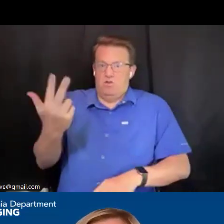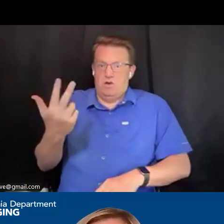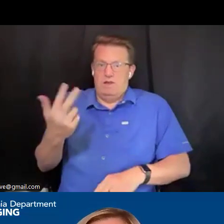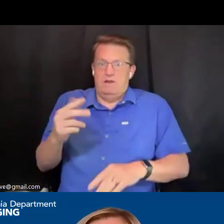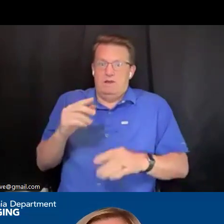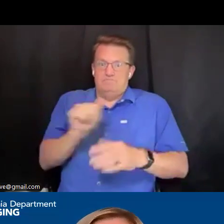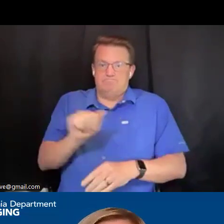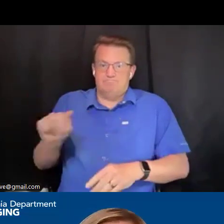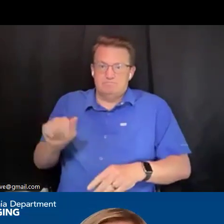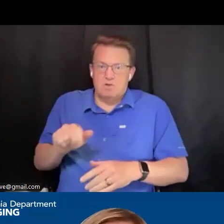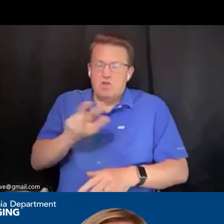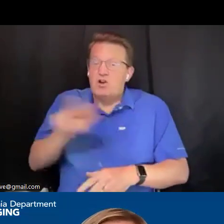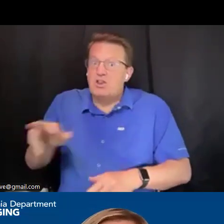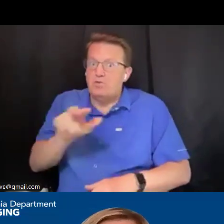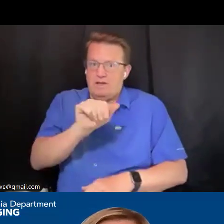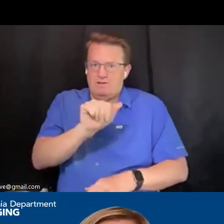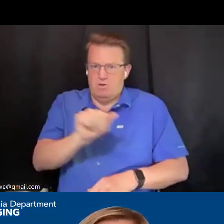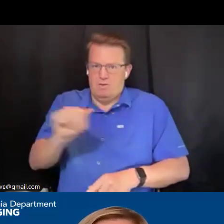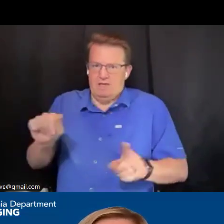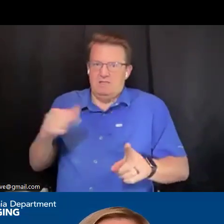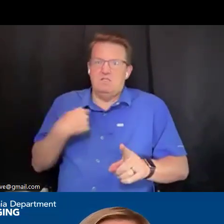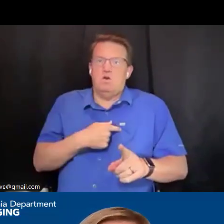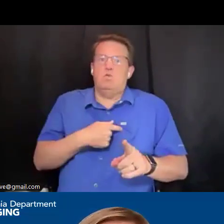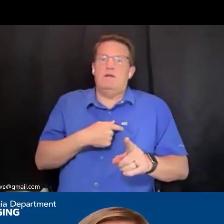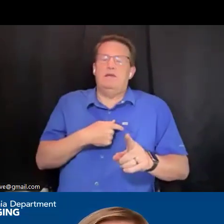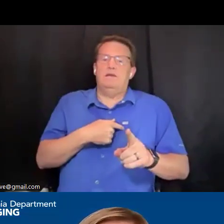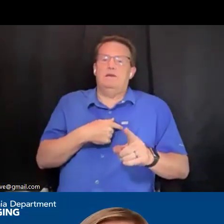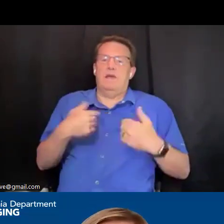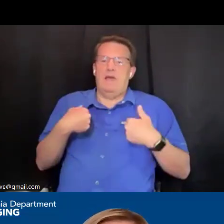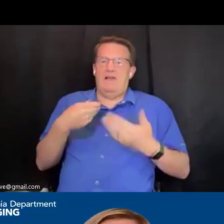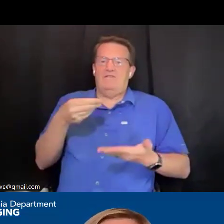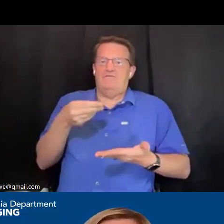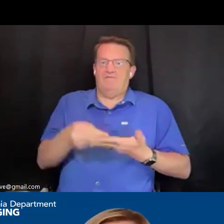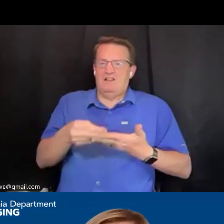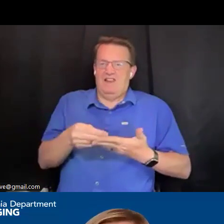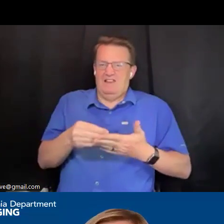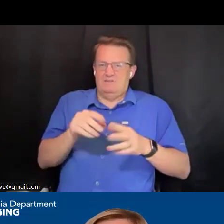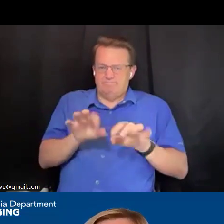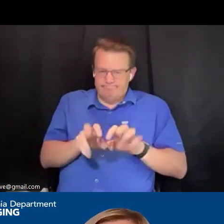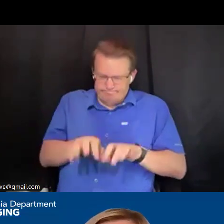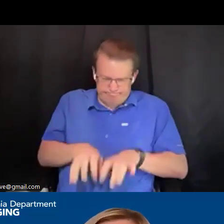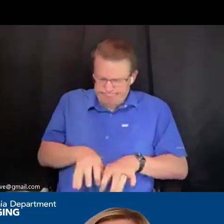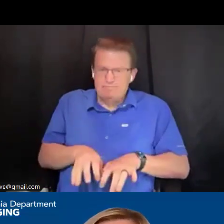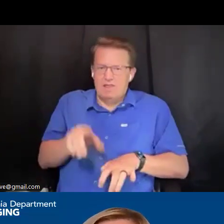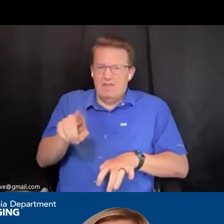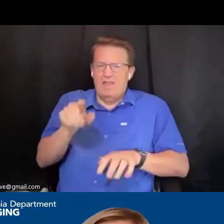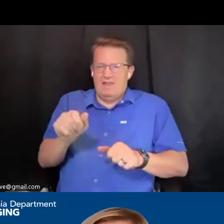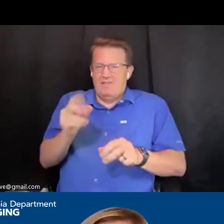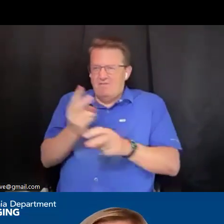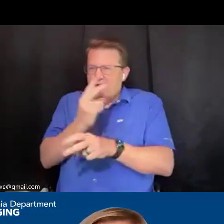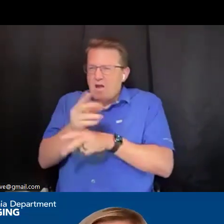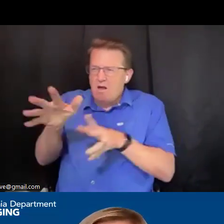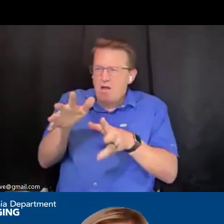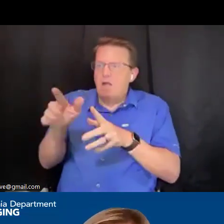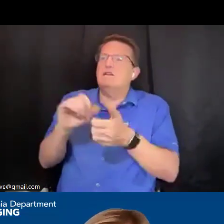We created a funding calculator that we released to the AAA network so they could model any changes to